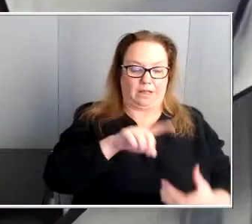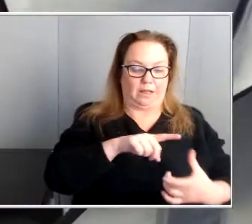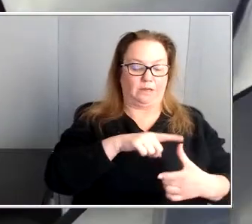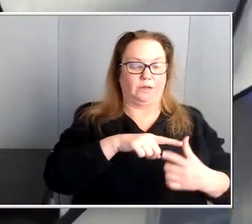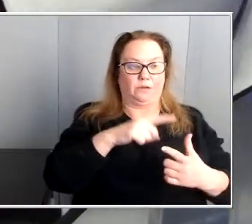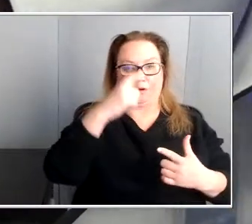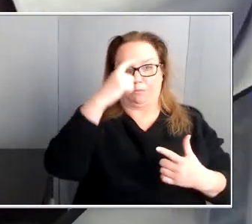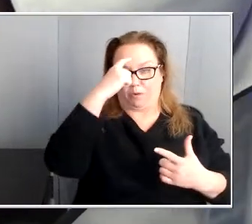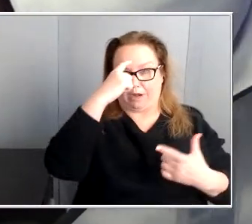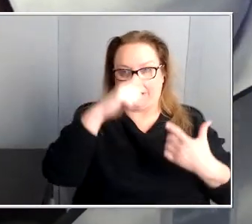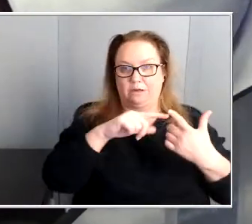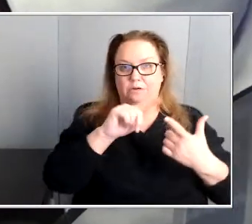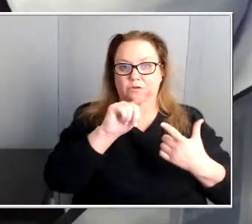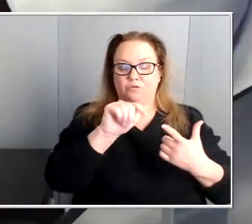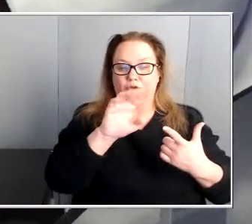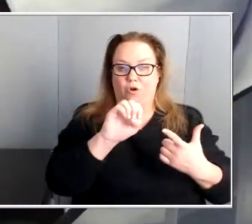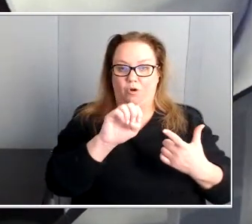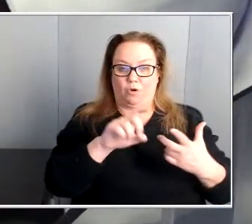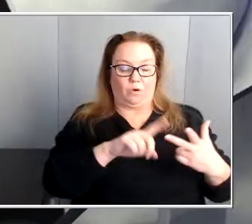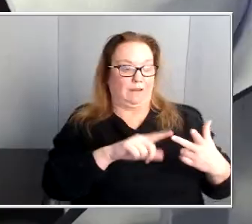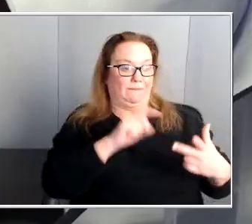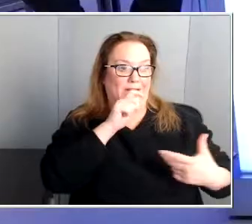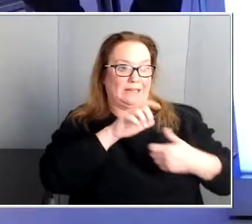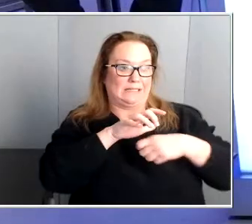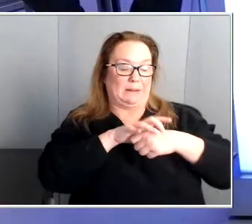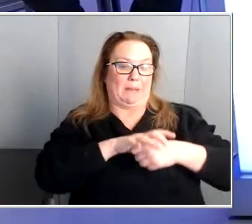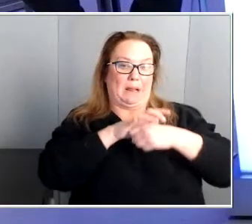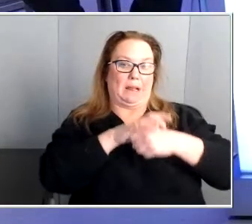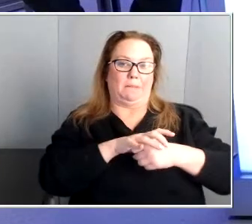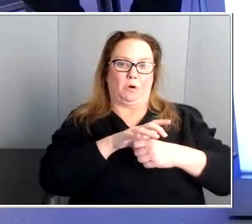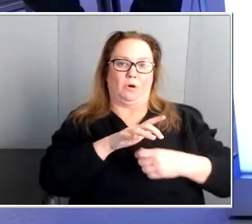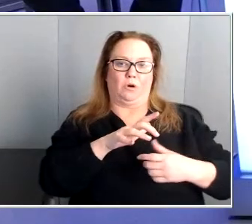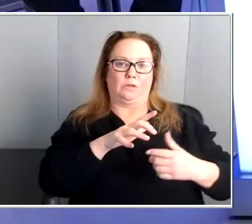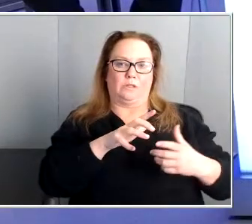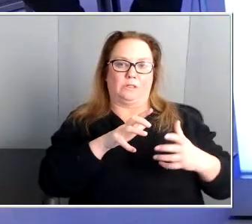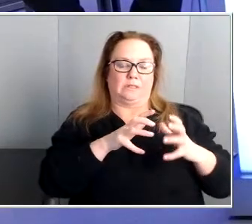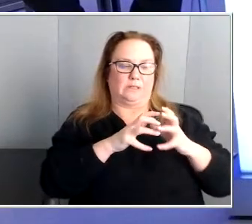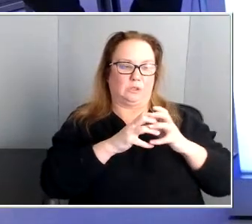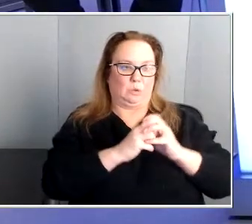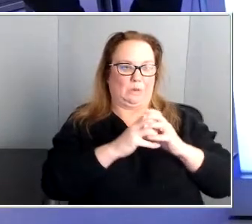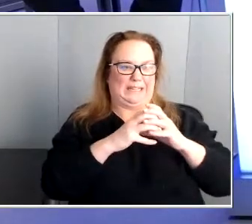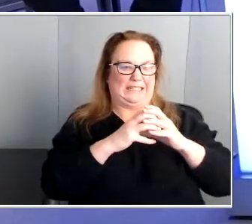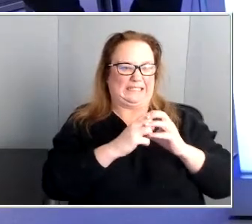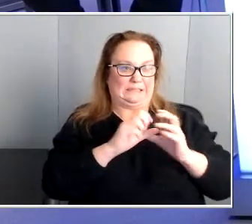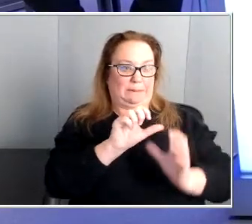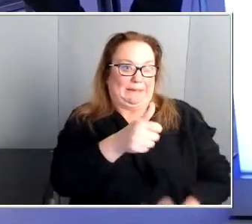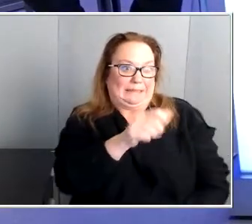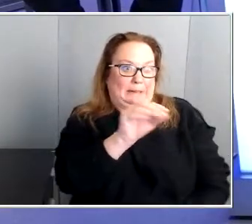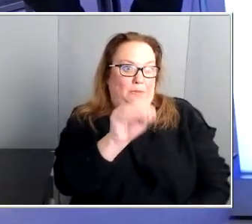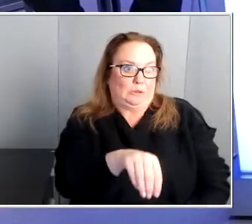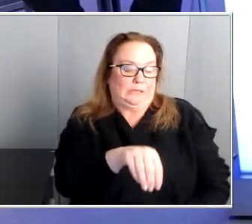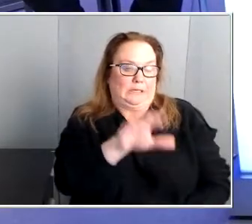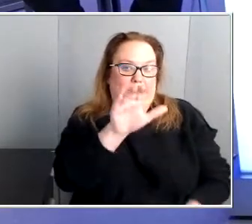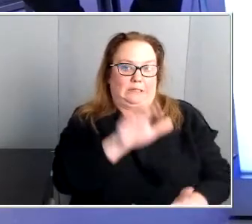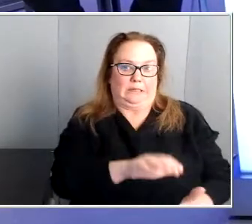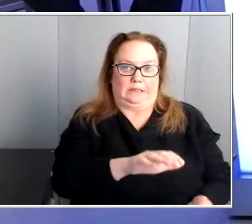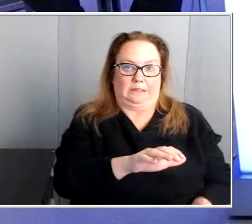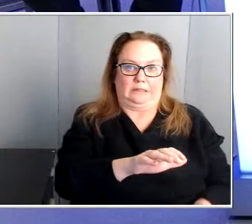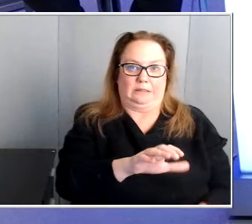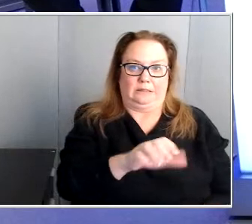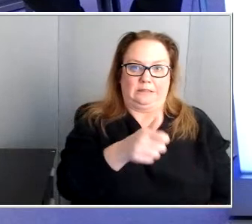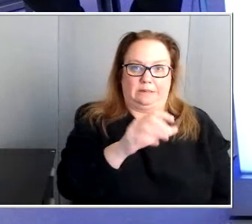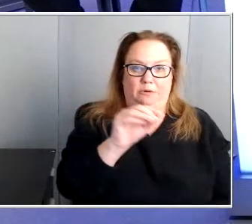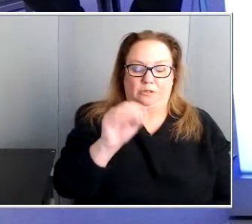that. And when it doesn't pump it, maybe it just kind of sits and quivers or squeezes like 10% or so, because I know that's about, you guys you get